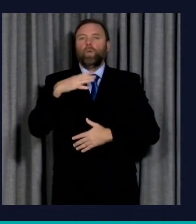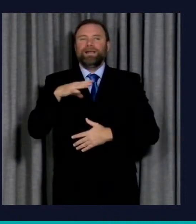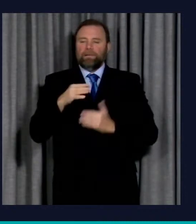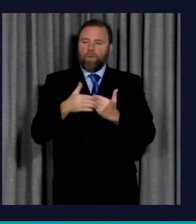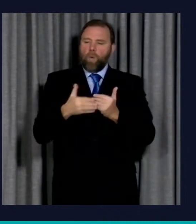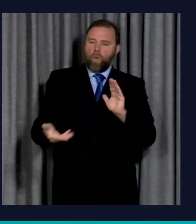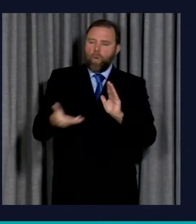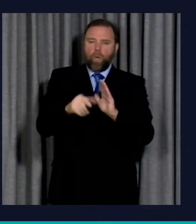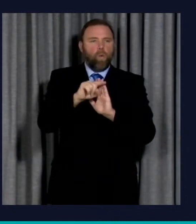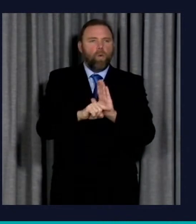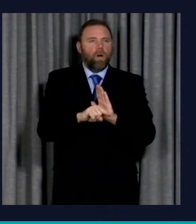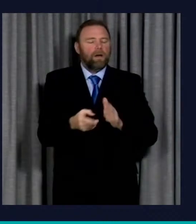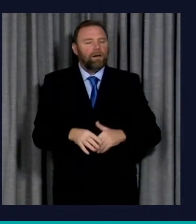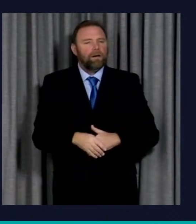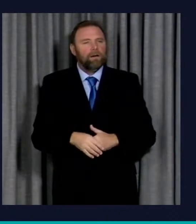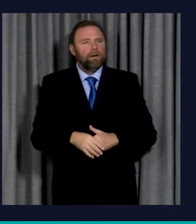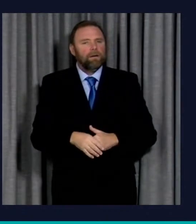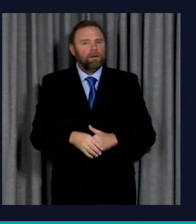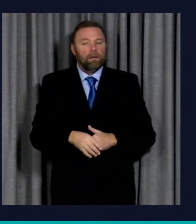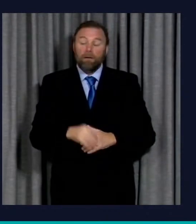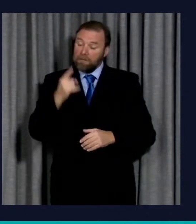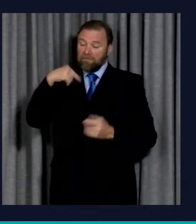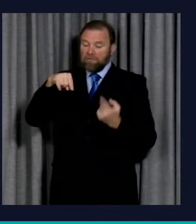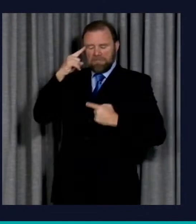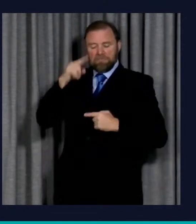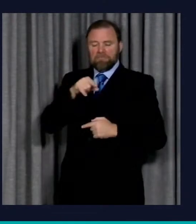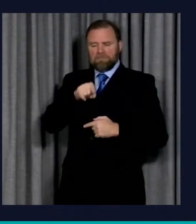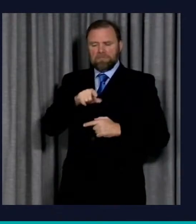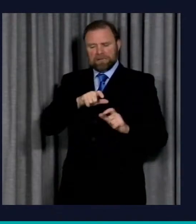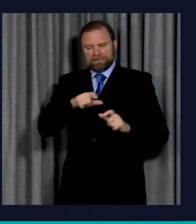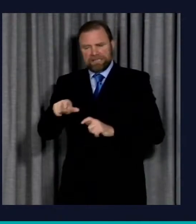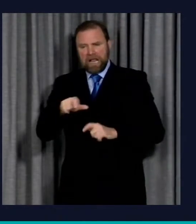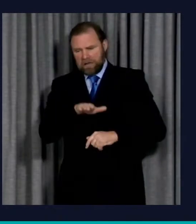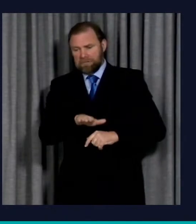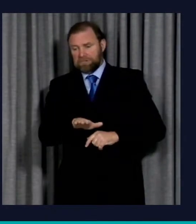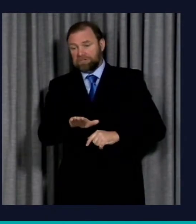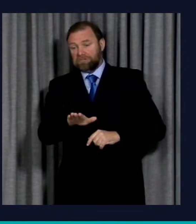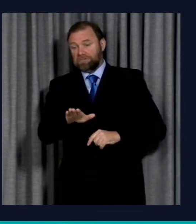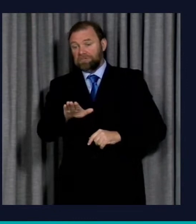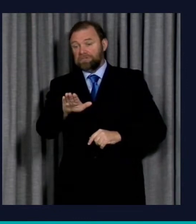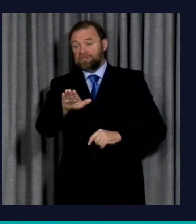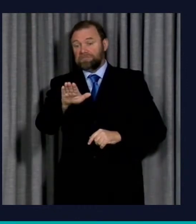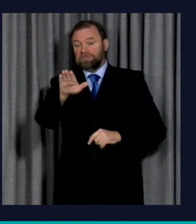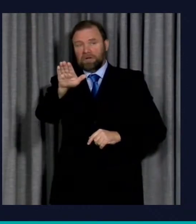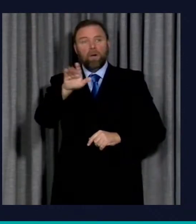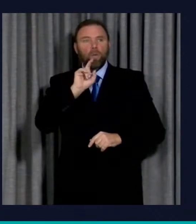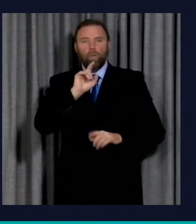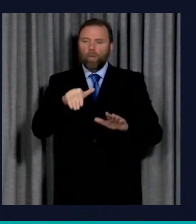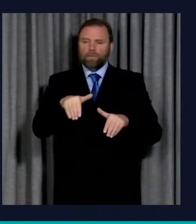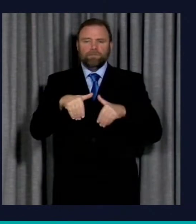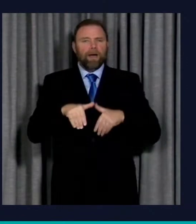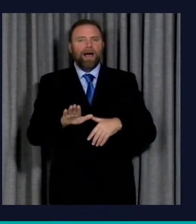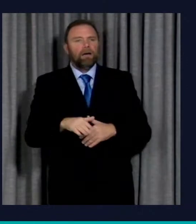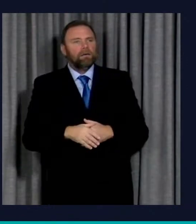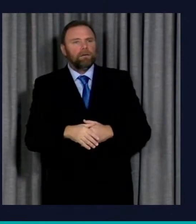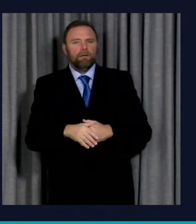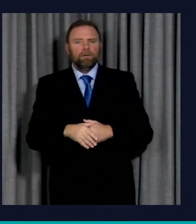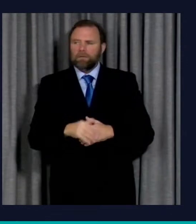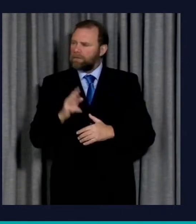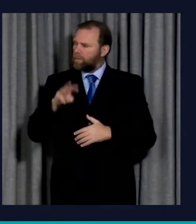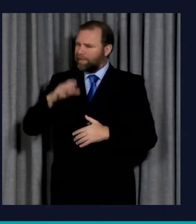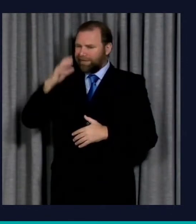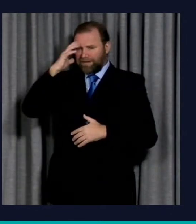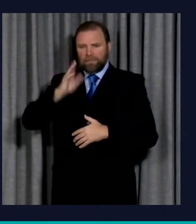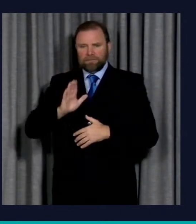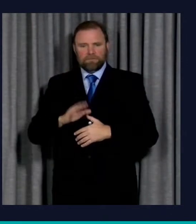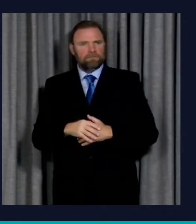If we need to do more, the Welsh Government will not stand back. We never have. These are difficult decisions. They're not